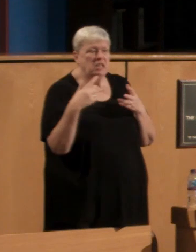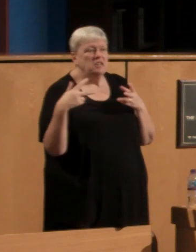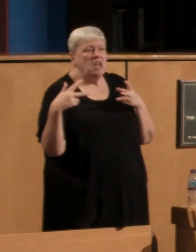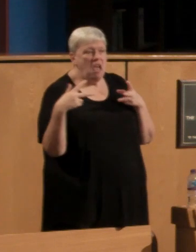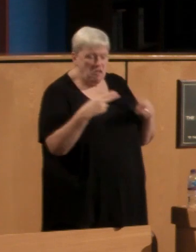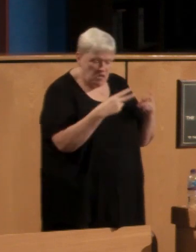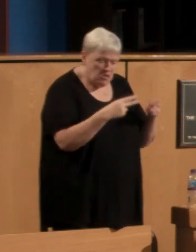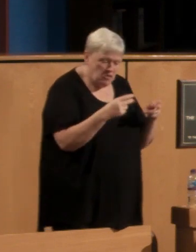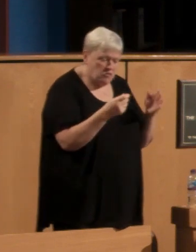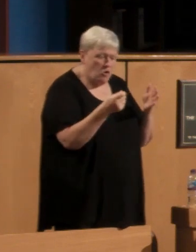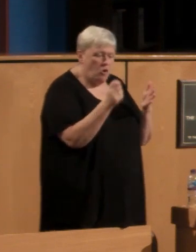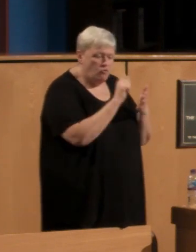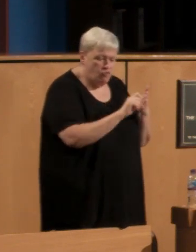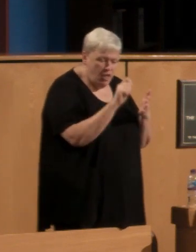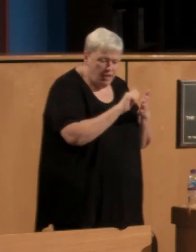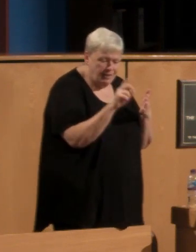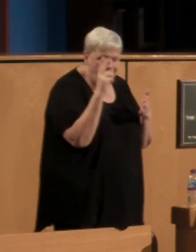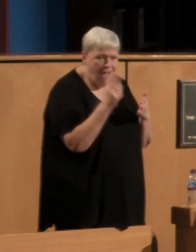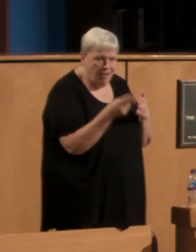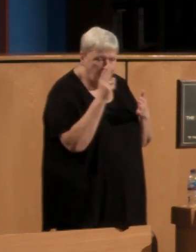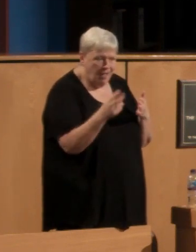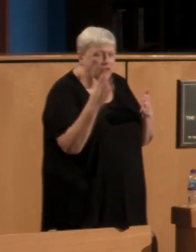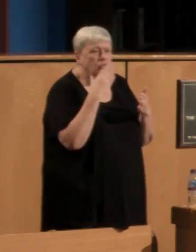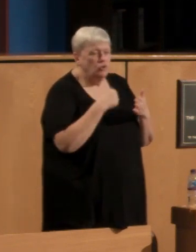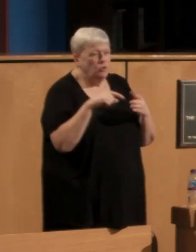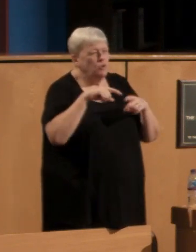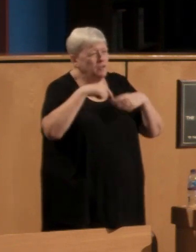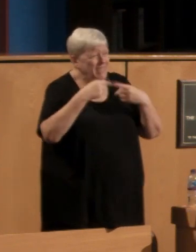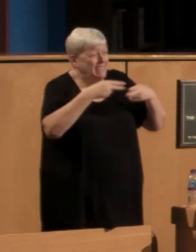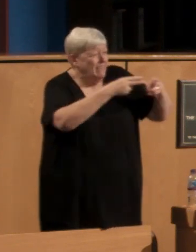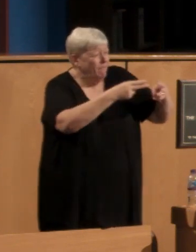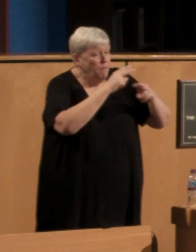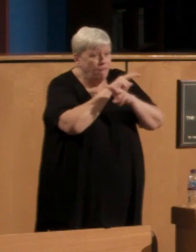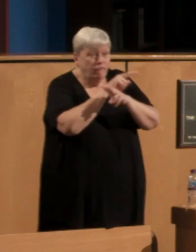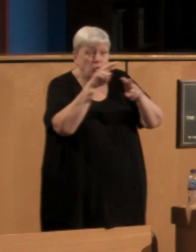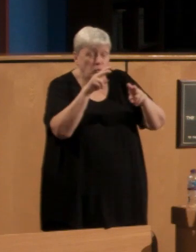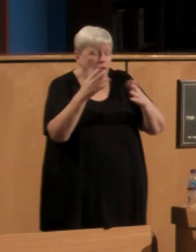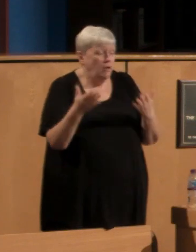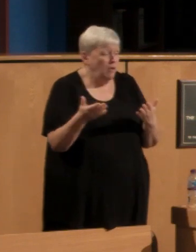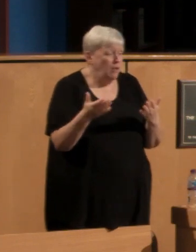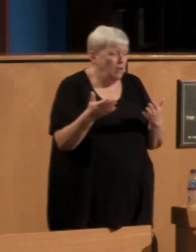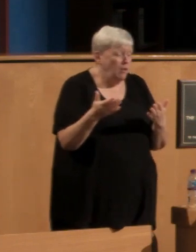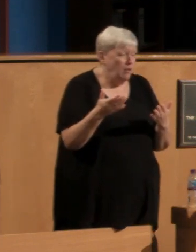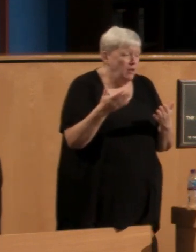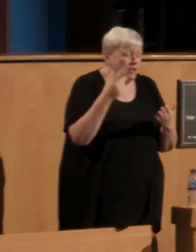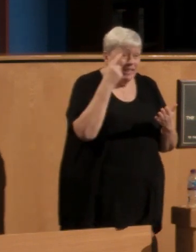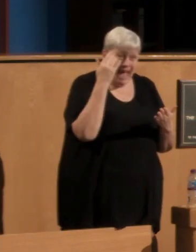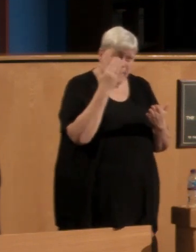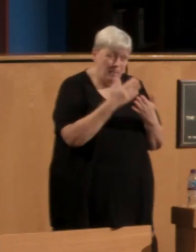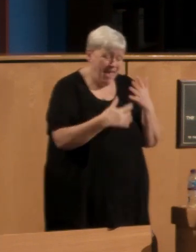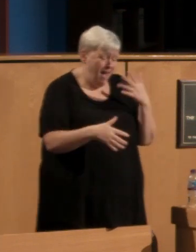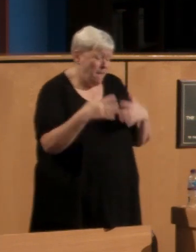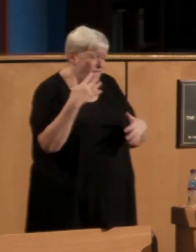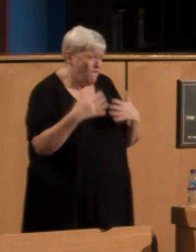used in a way that just shows a different perspective on them. And I think it can be really harmful to